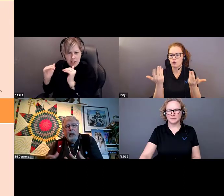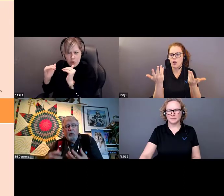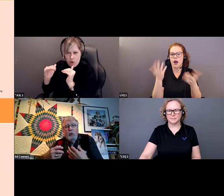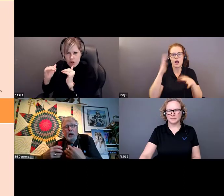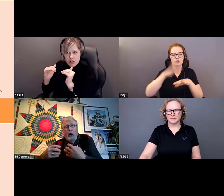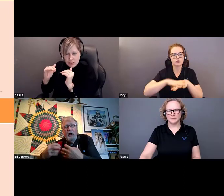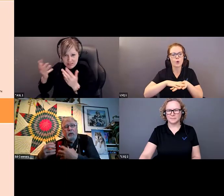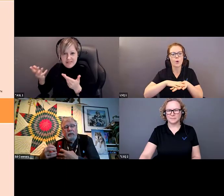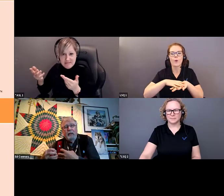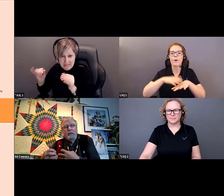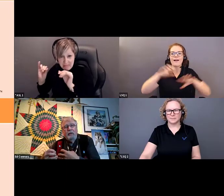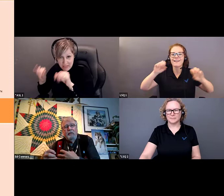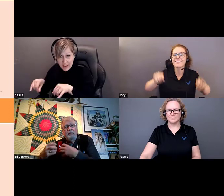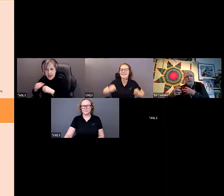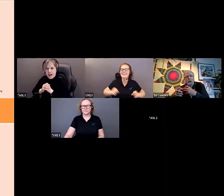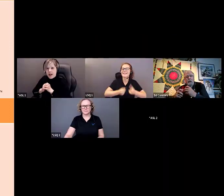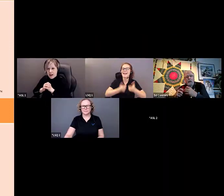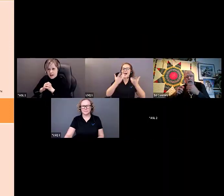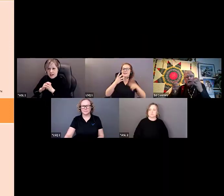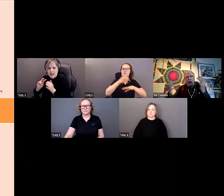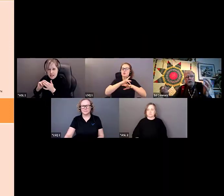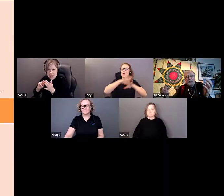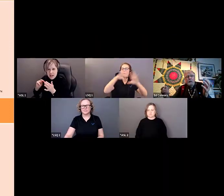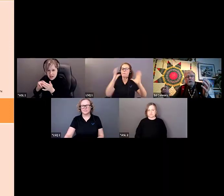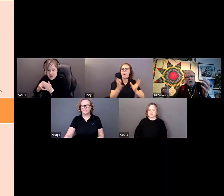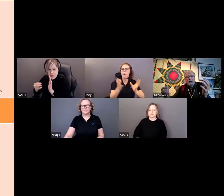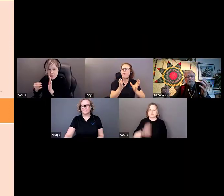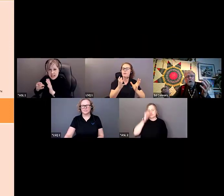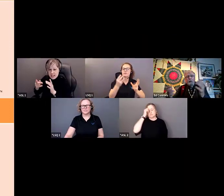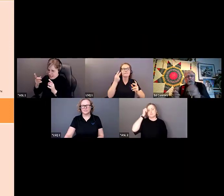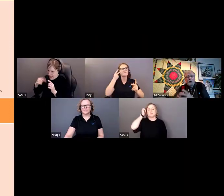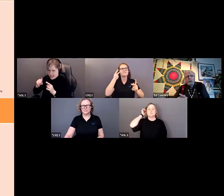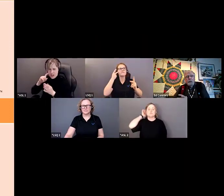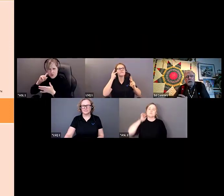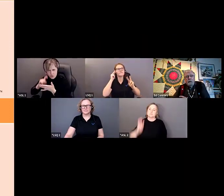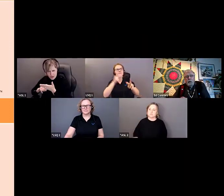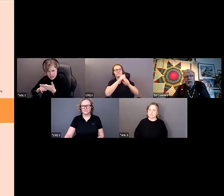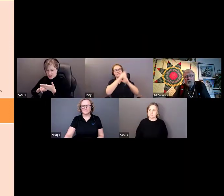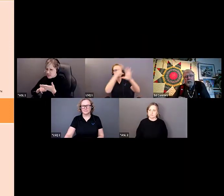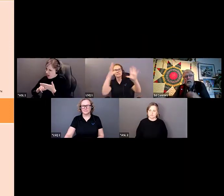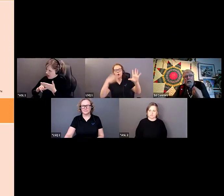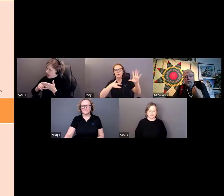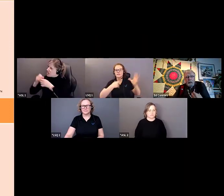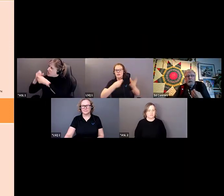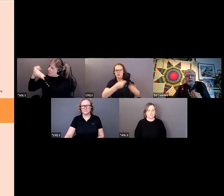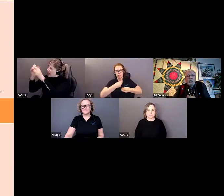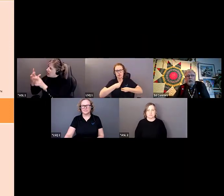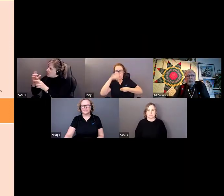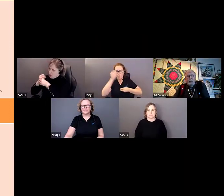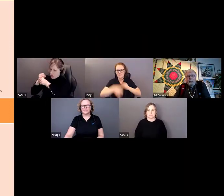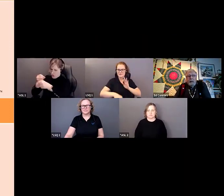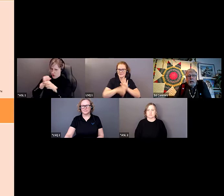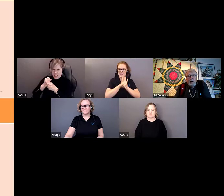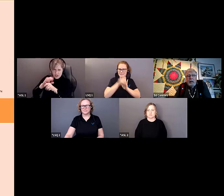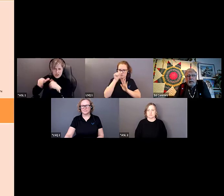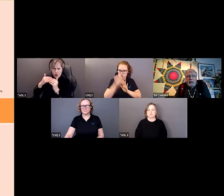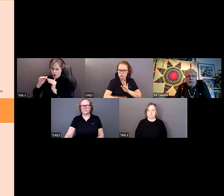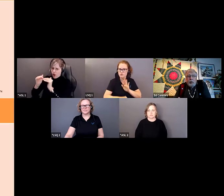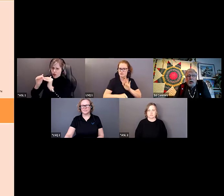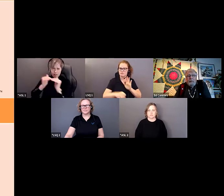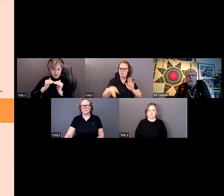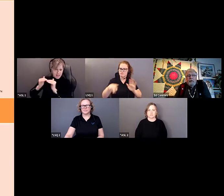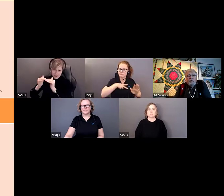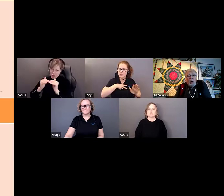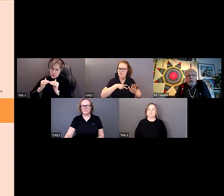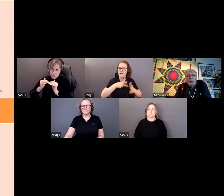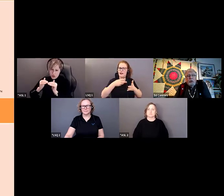informs them about who they are within existence and how they relate to all of creation and to Creator and to each other. And